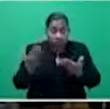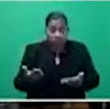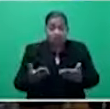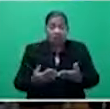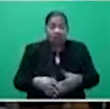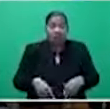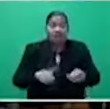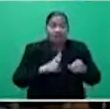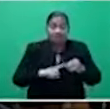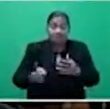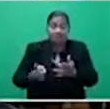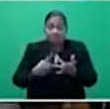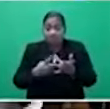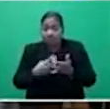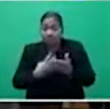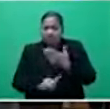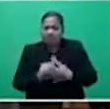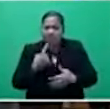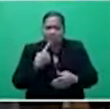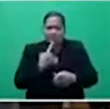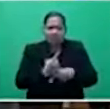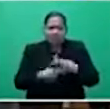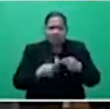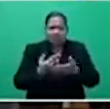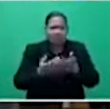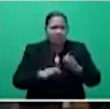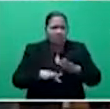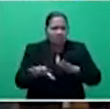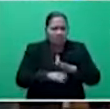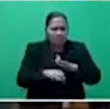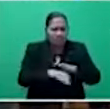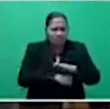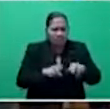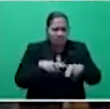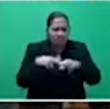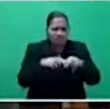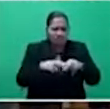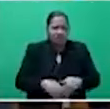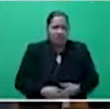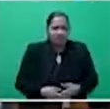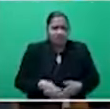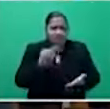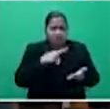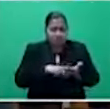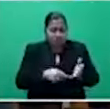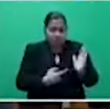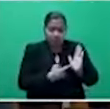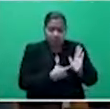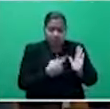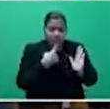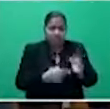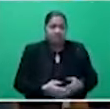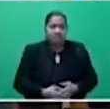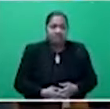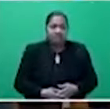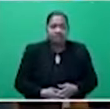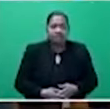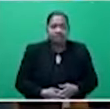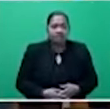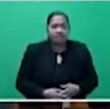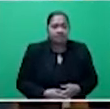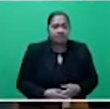corruption is reduced in Fiji, this is Transparency International's report. It says citizens' views and experiences of corruption.